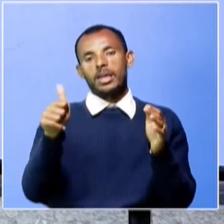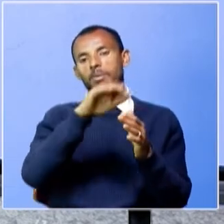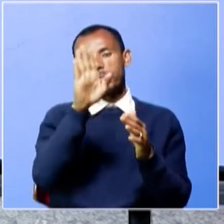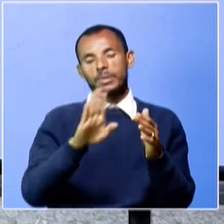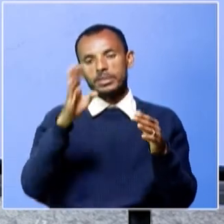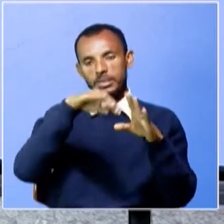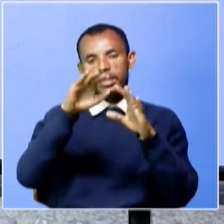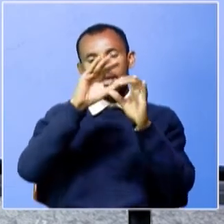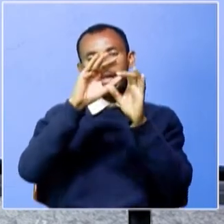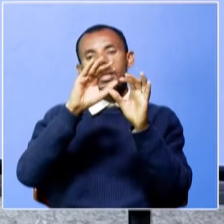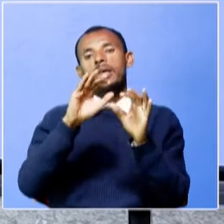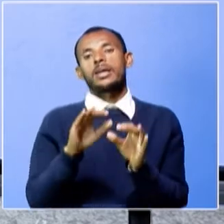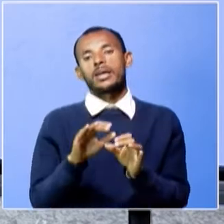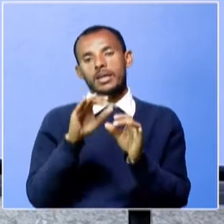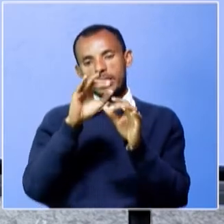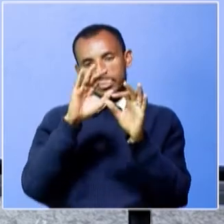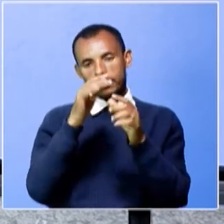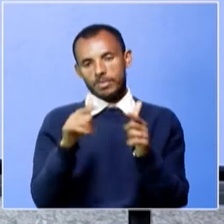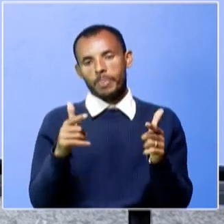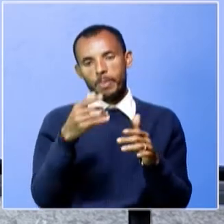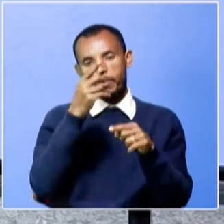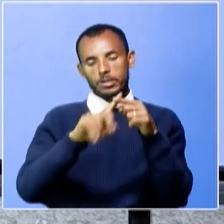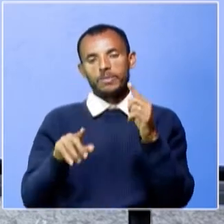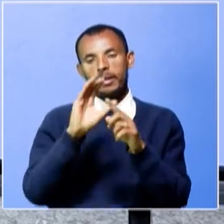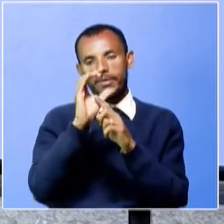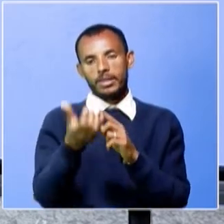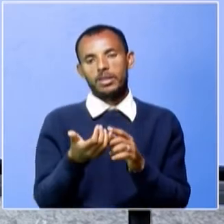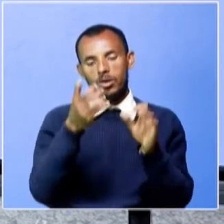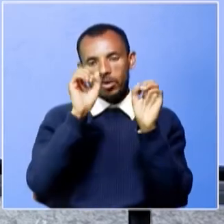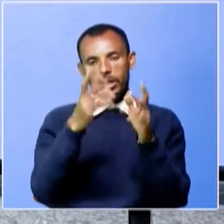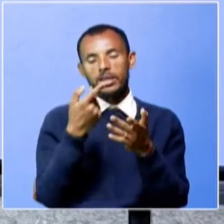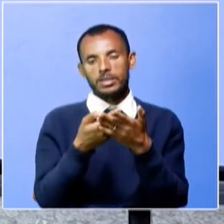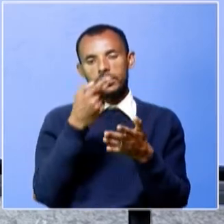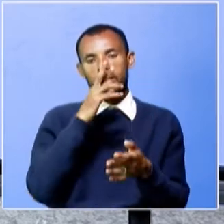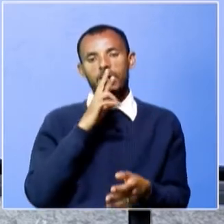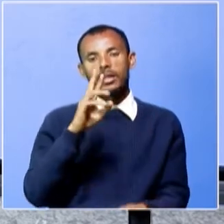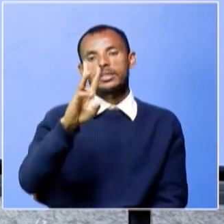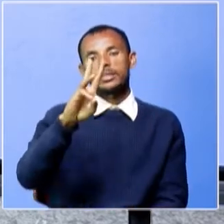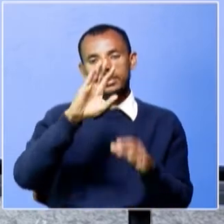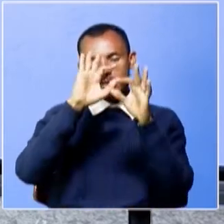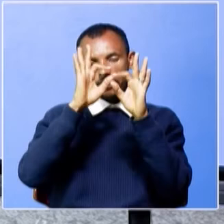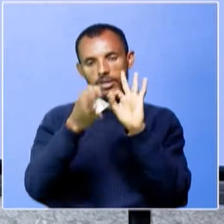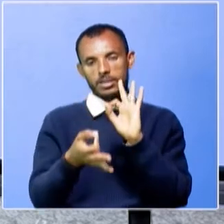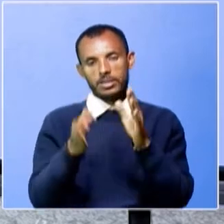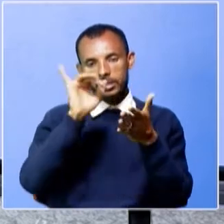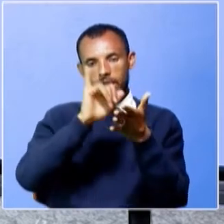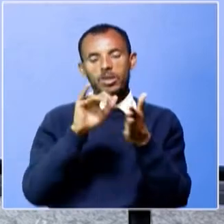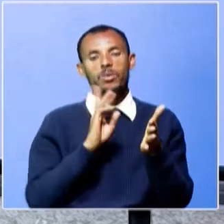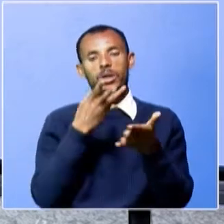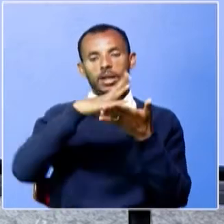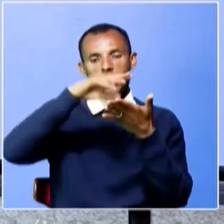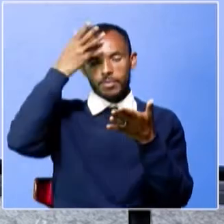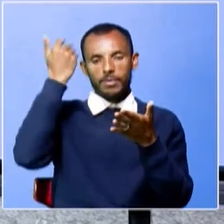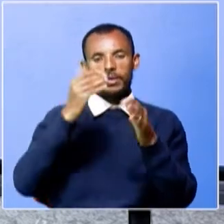in the experiment is called impossible events. Okay, so these are the 6 definitions that we have seen in